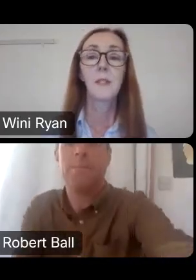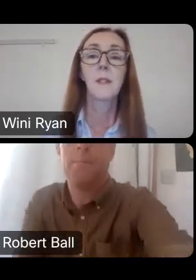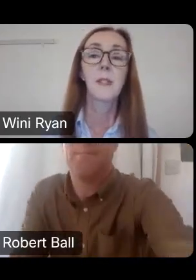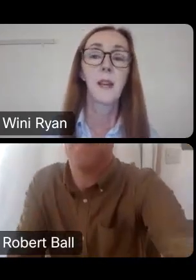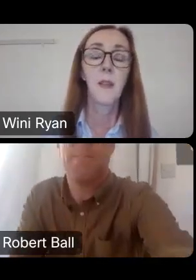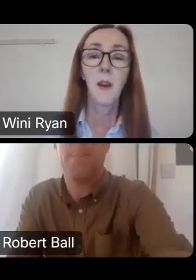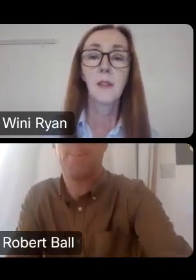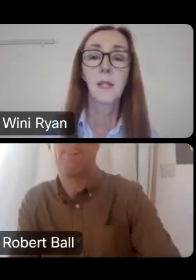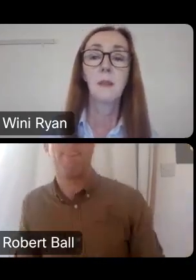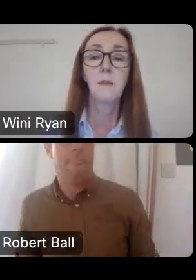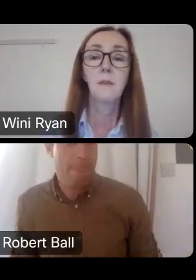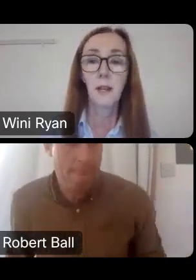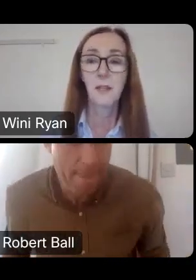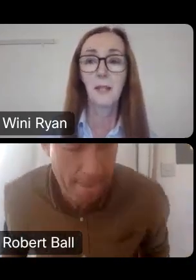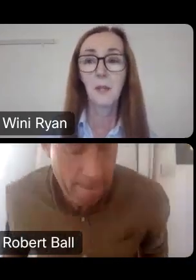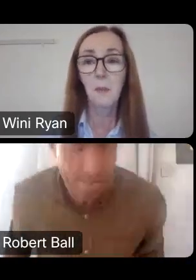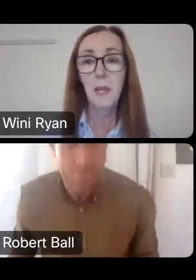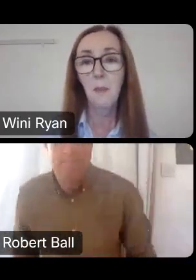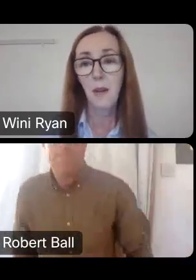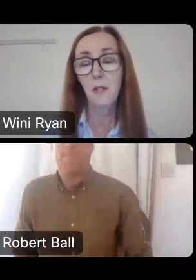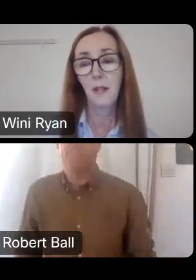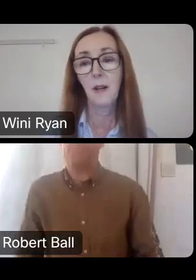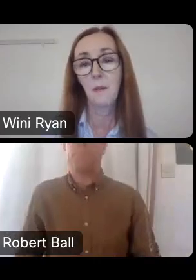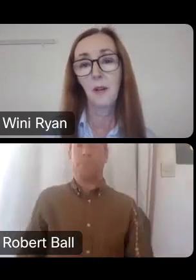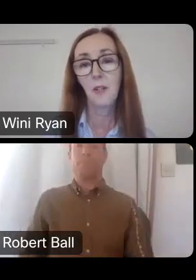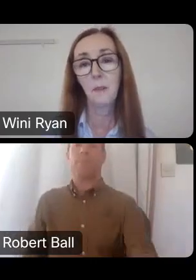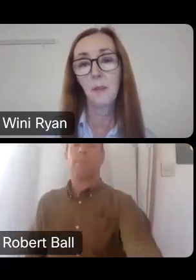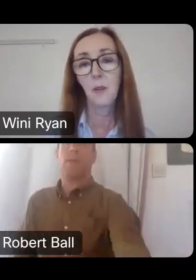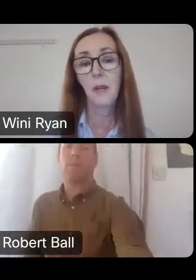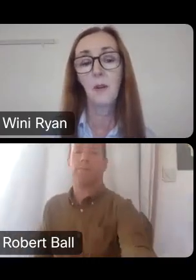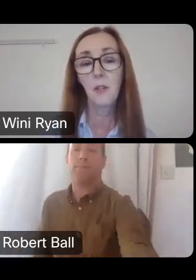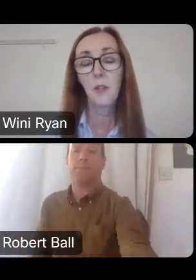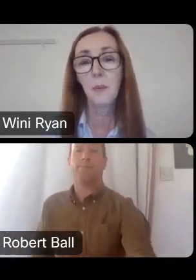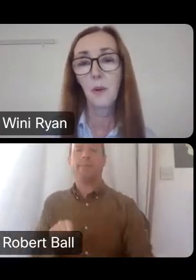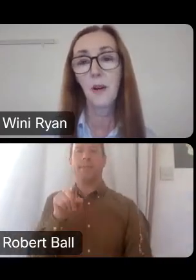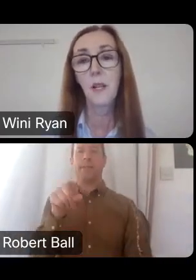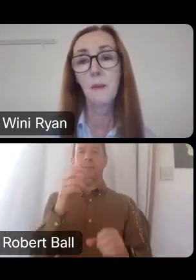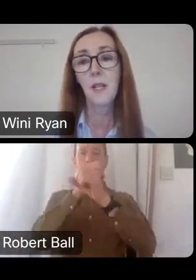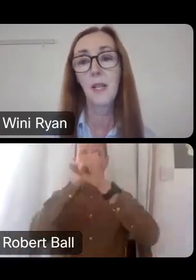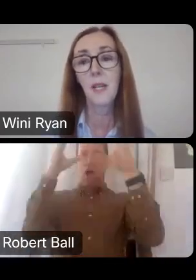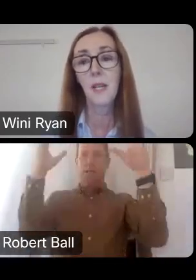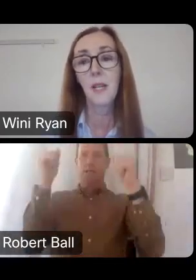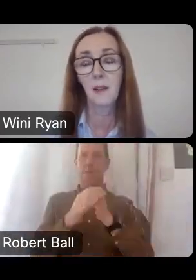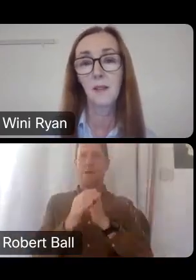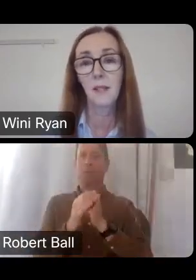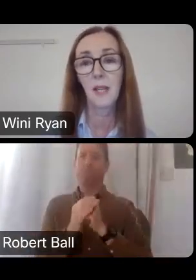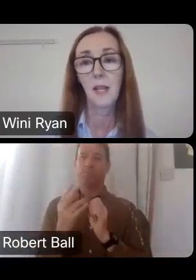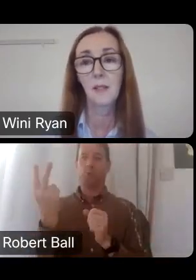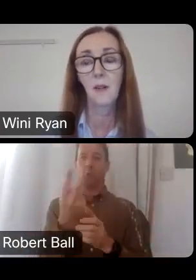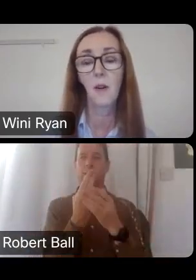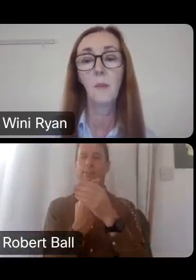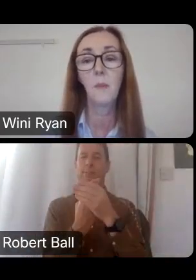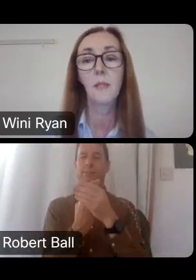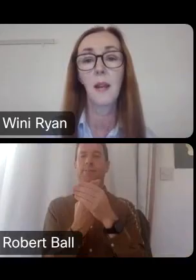This is the concept of duality that we speak about in our workshops. So in order to improve our communication skills,